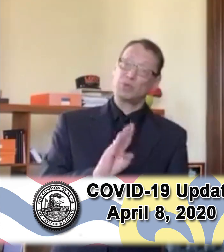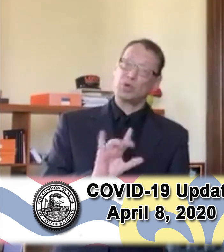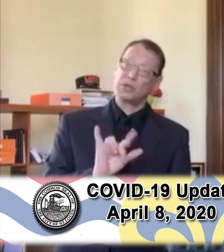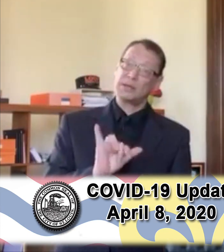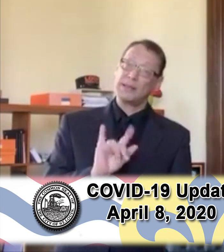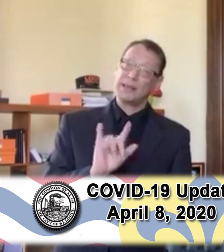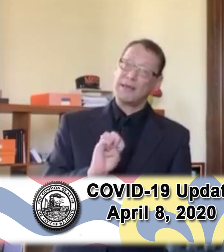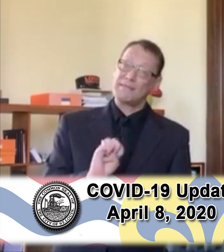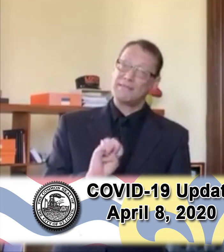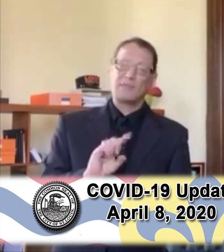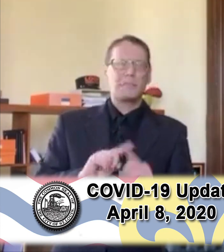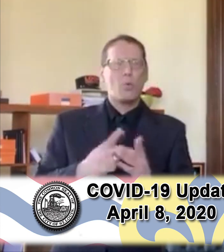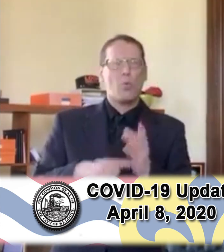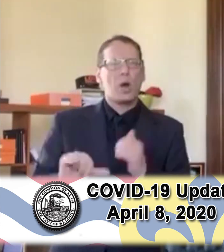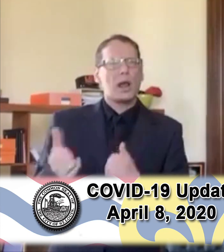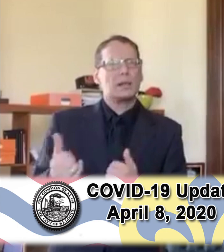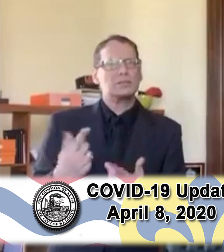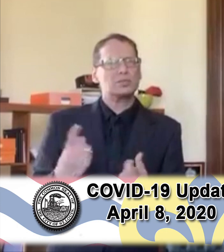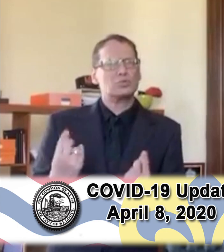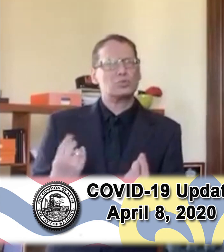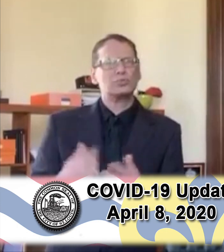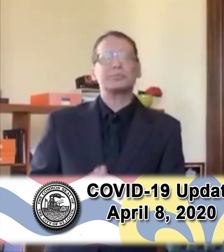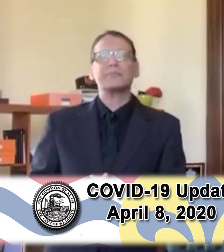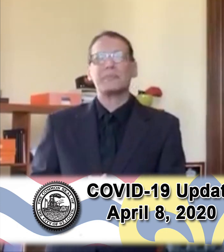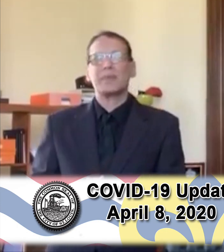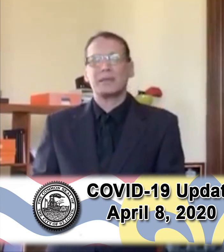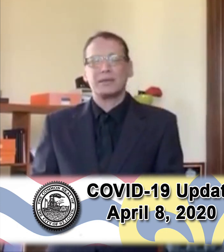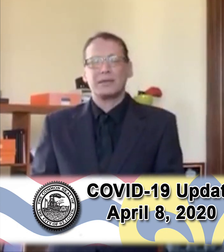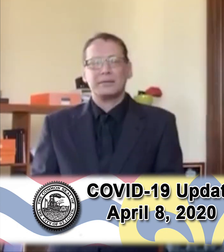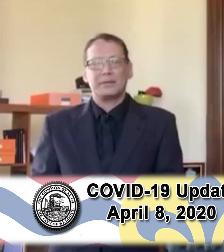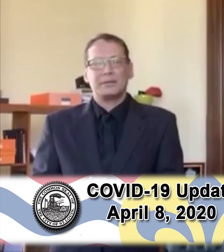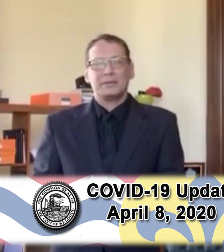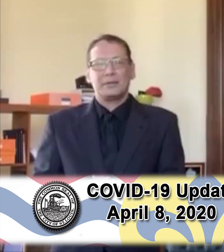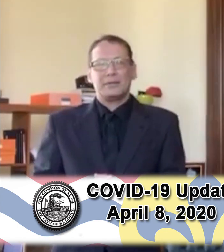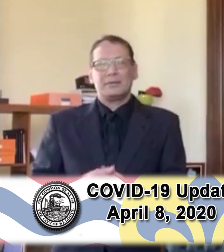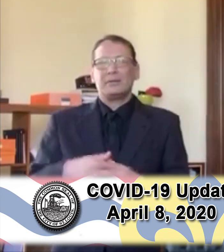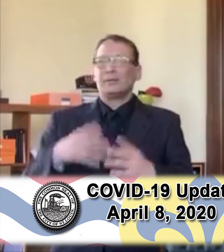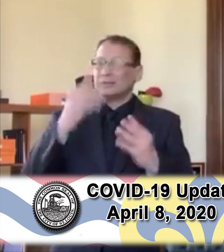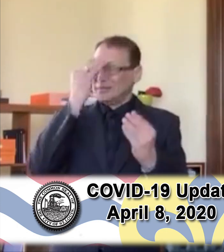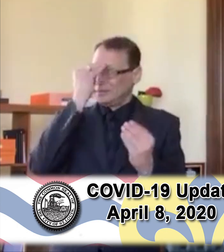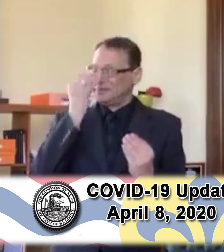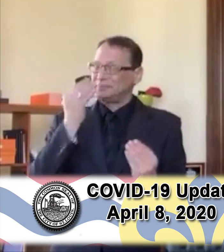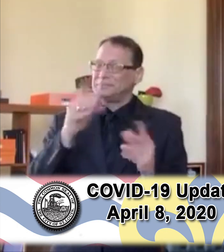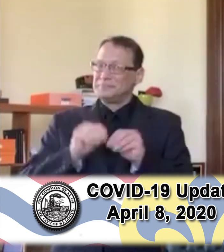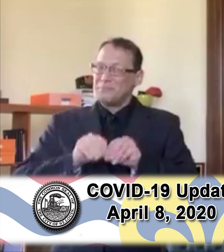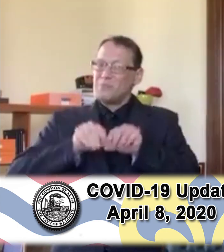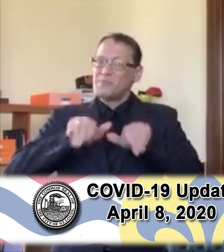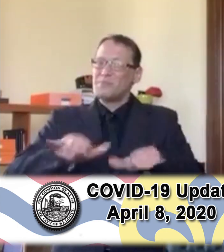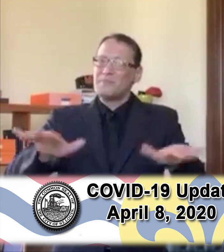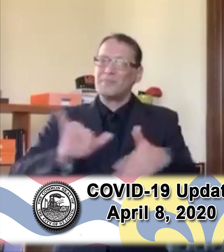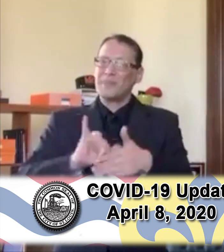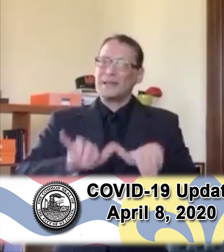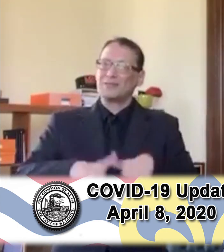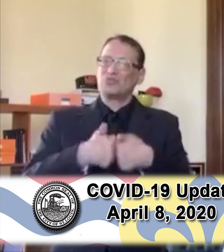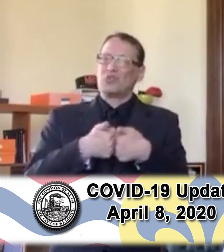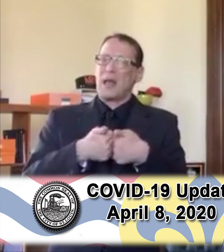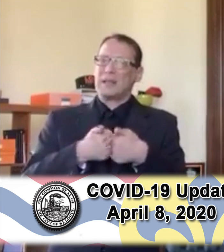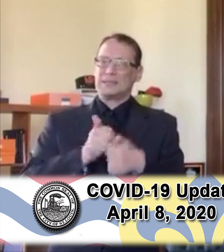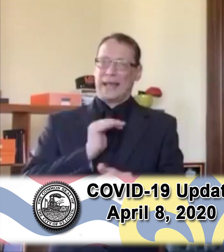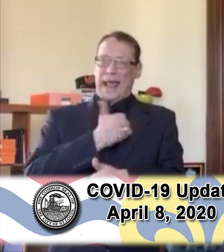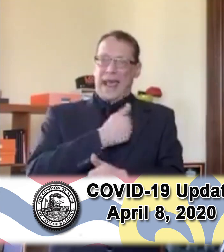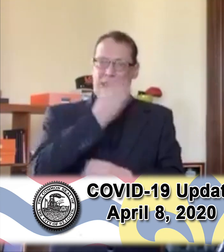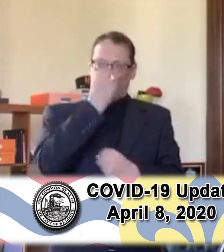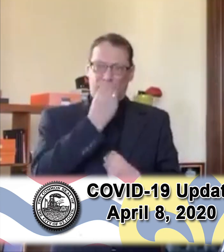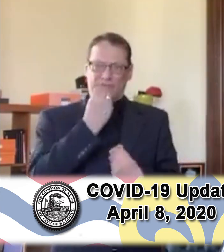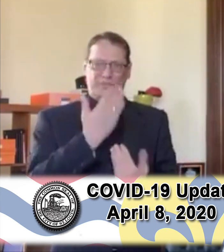out? You know, getting the word out, Joyce, is it's a challenge because we're all getting our information